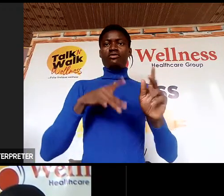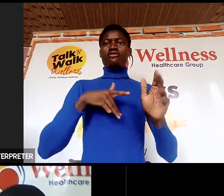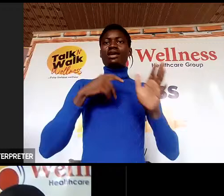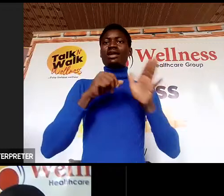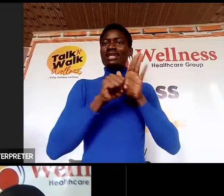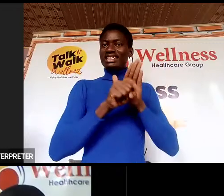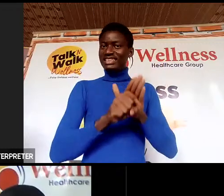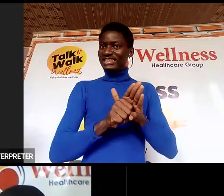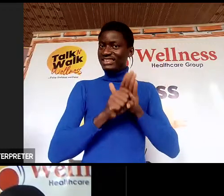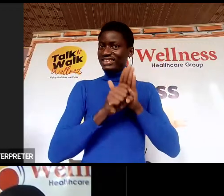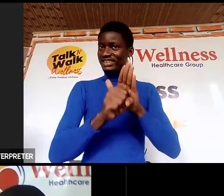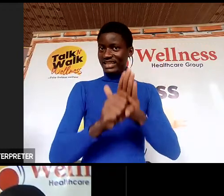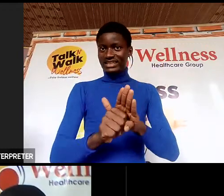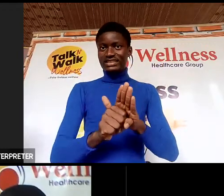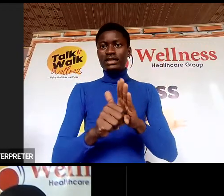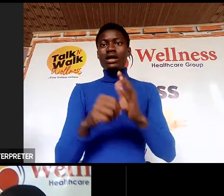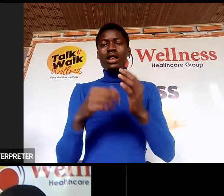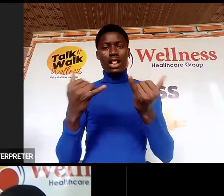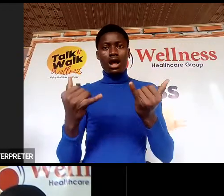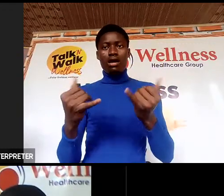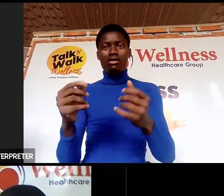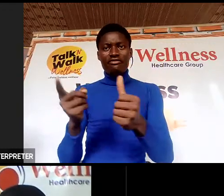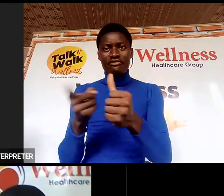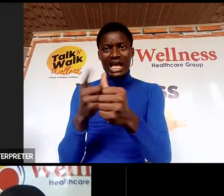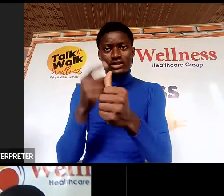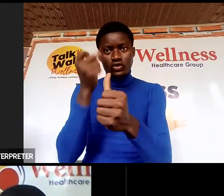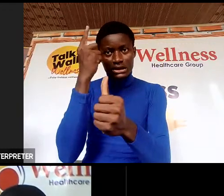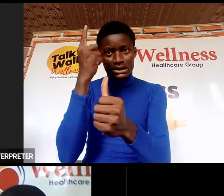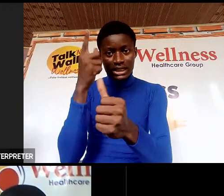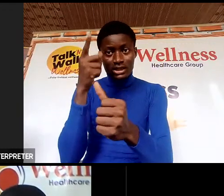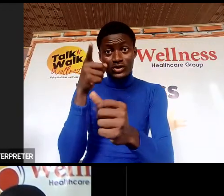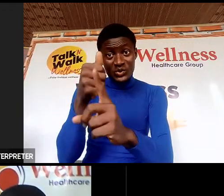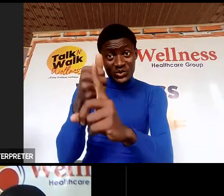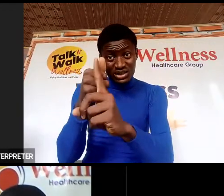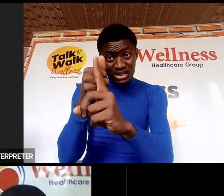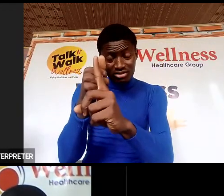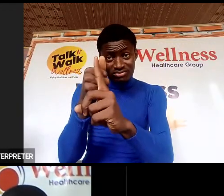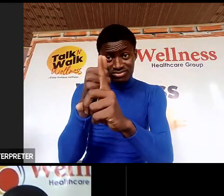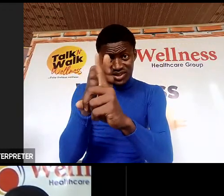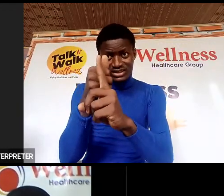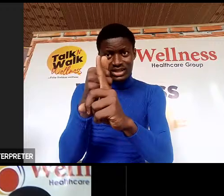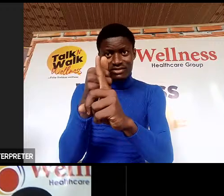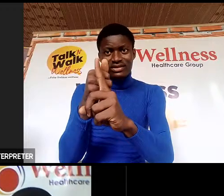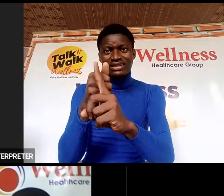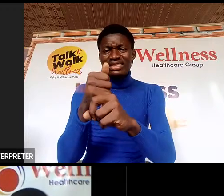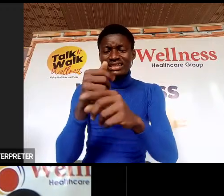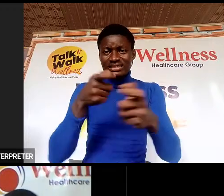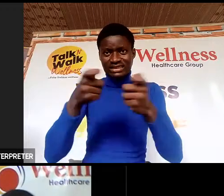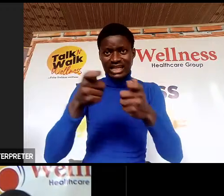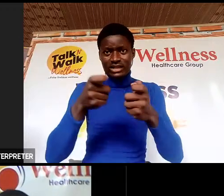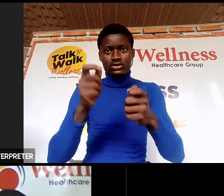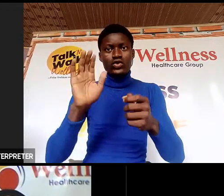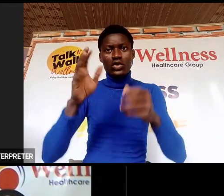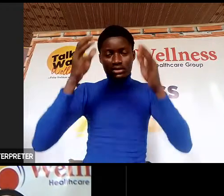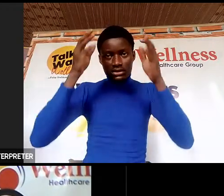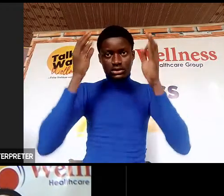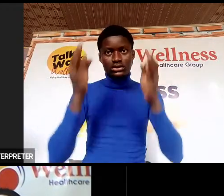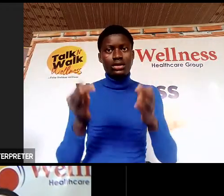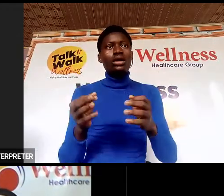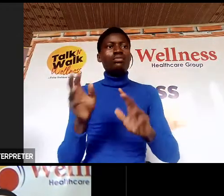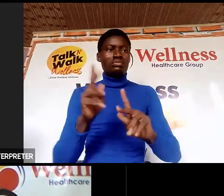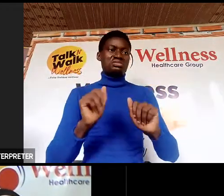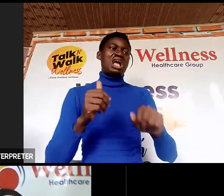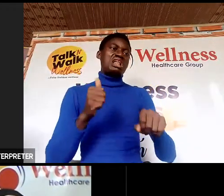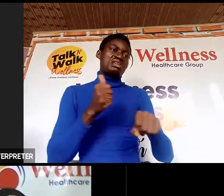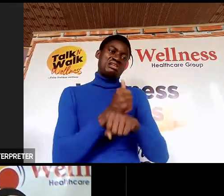decision. So you can blame it on the Buhari, you can blame it on the FX rate, you can blame it on your wife, your children. Your wife did not tell you